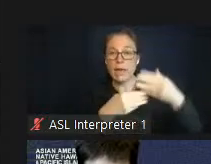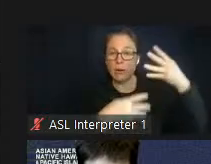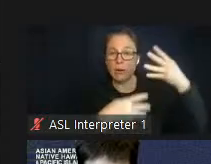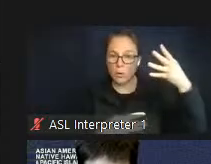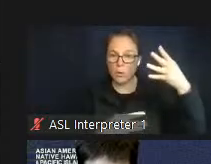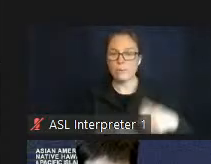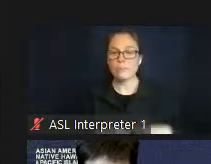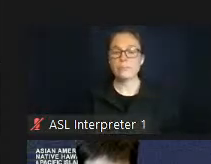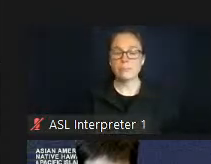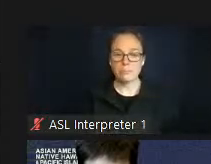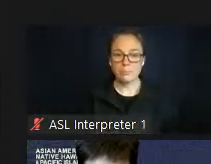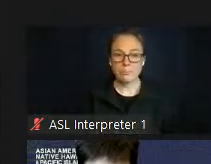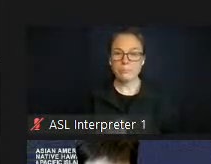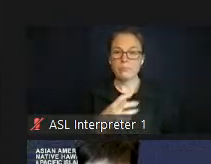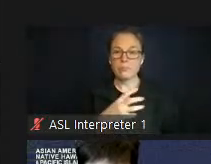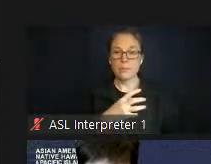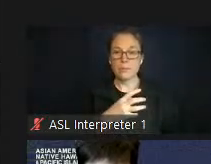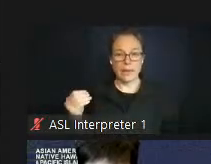In addition, in